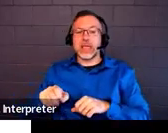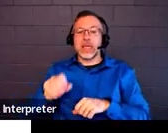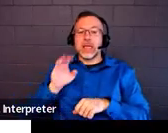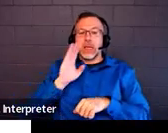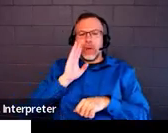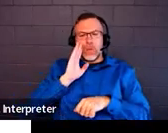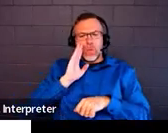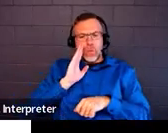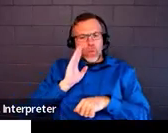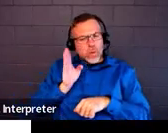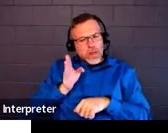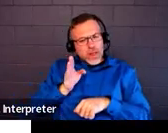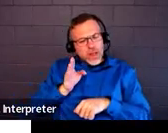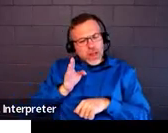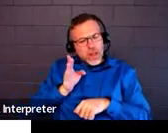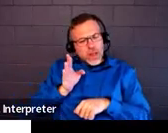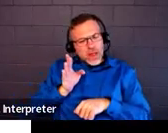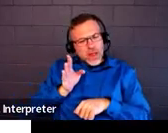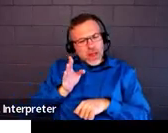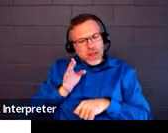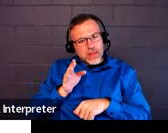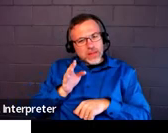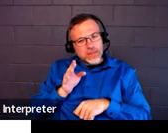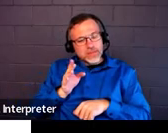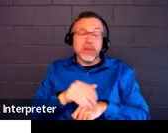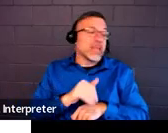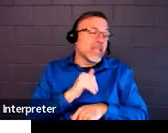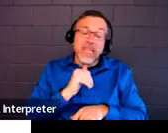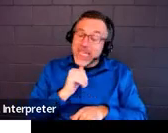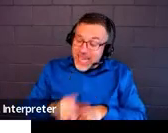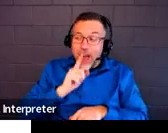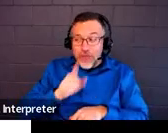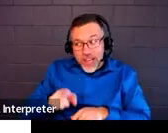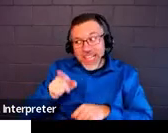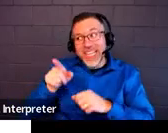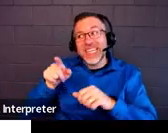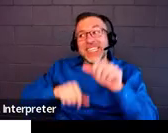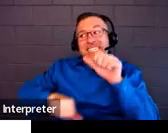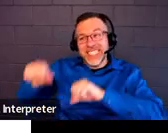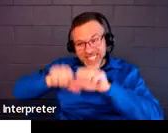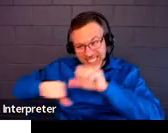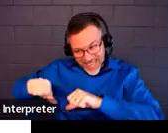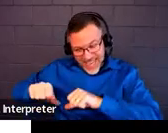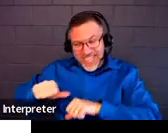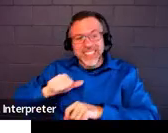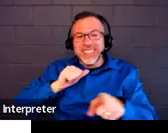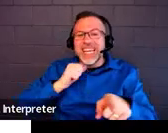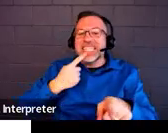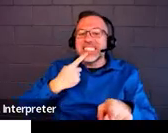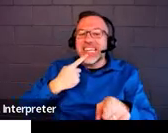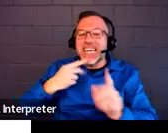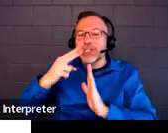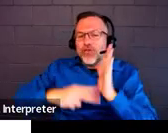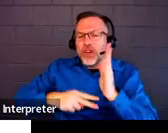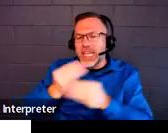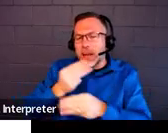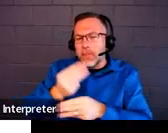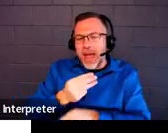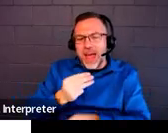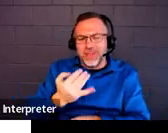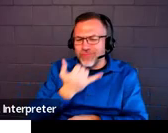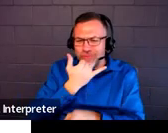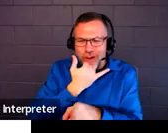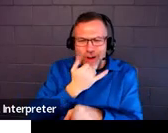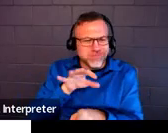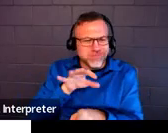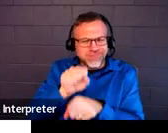will be, Which is in science, not which is reading in science, mathematics. not reading and mathematics. That's fantastic.